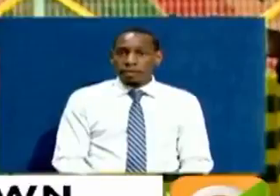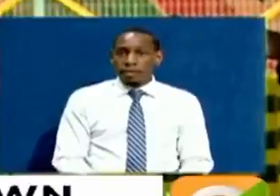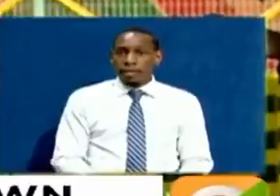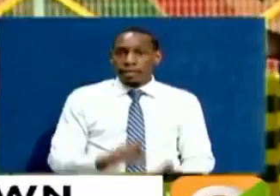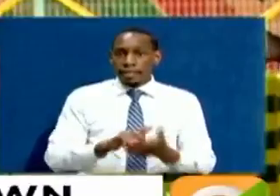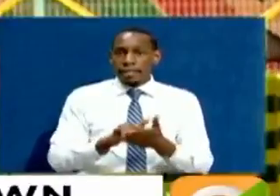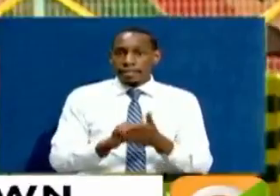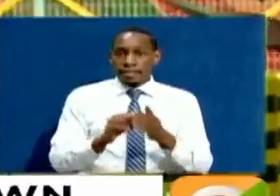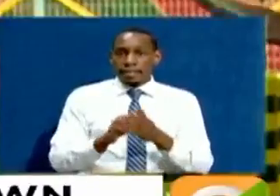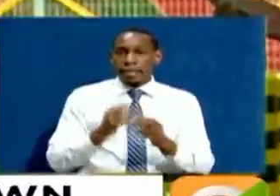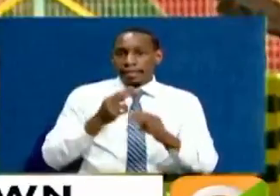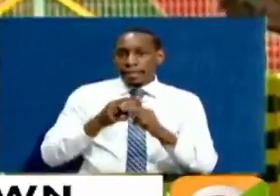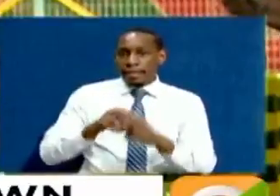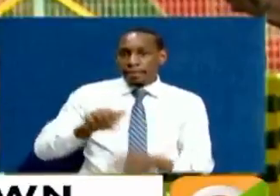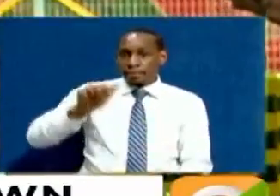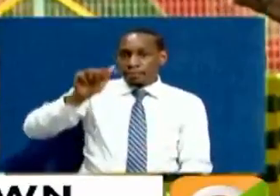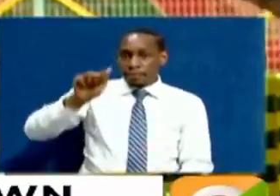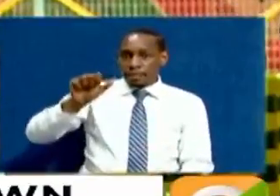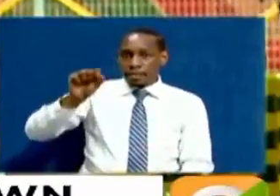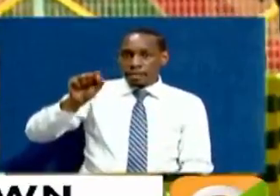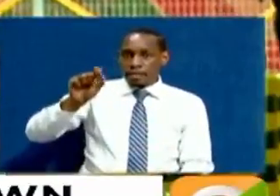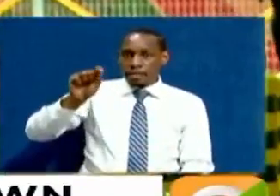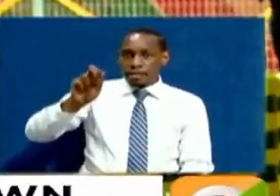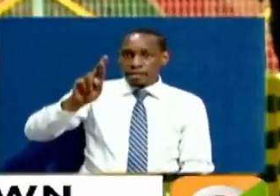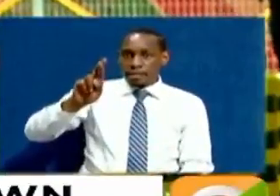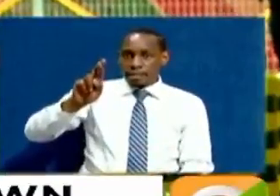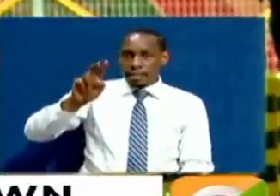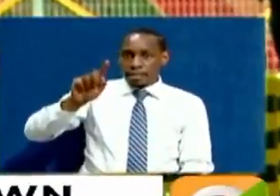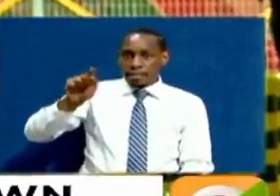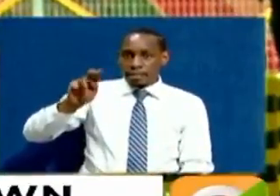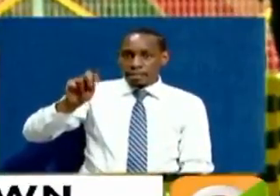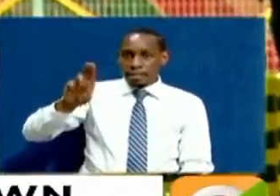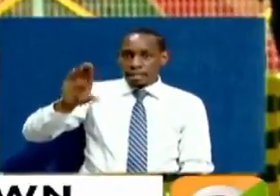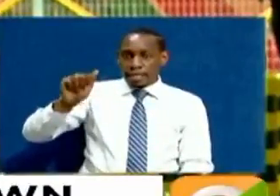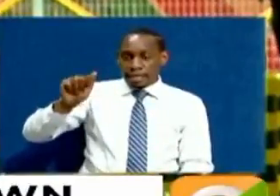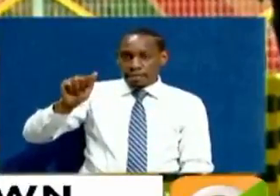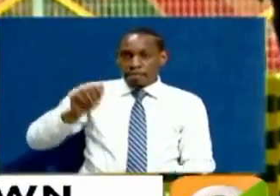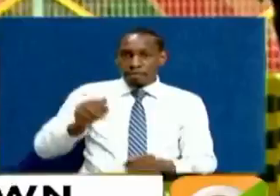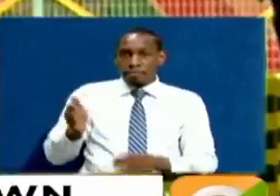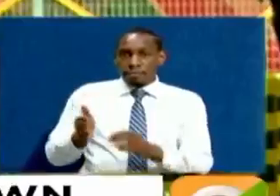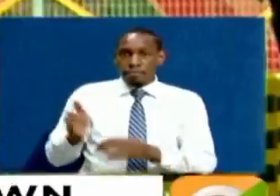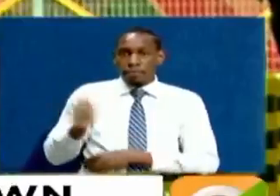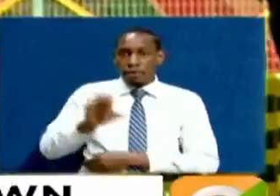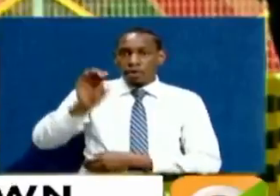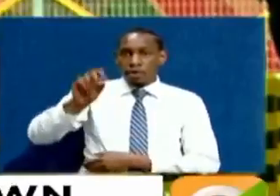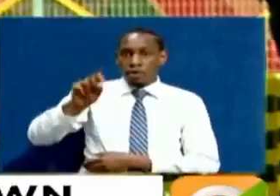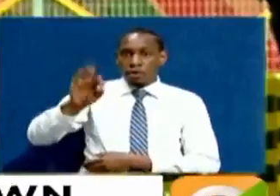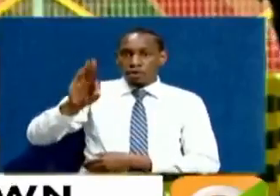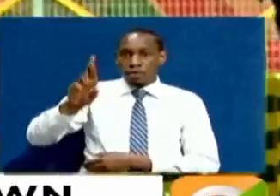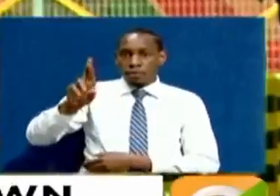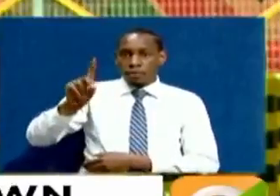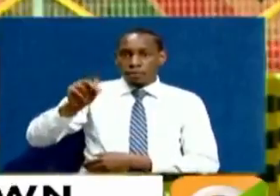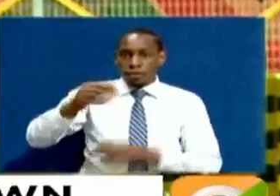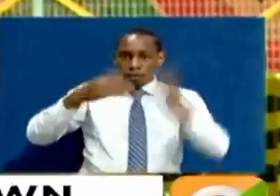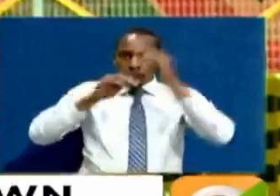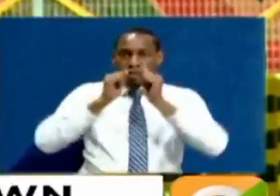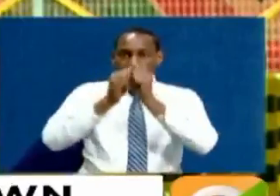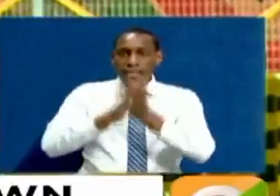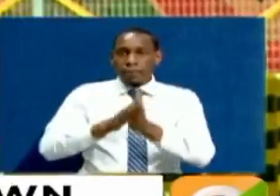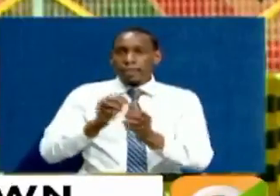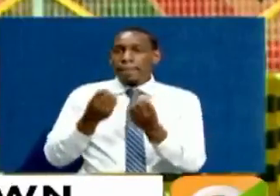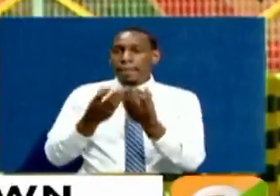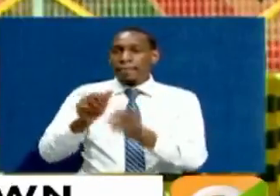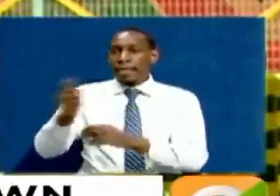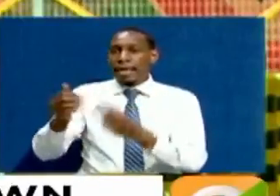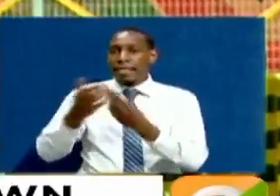they're called AstraZeneca Oxford COVID-19, obviously manufactured by the Oxford University in conjunction with many other